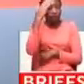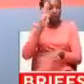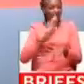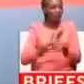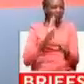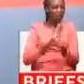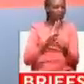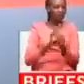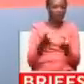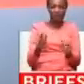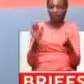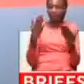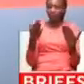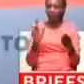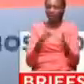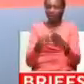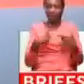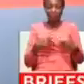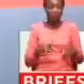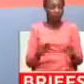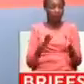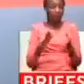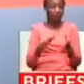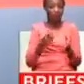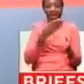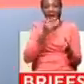you know, hey, Bamboo's back, hey, let's do this thing, you know.